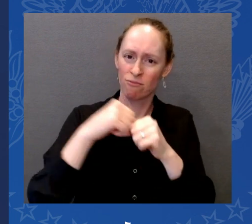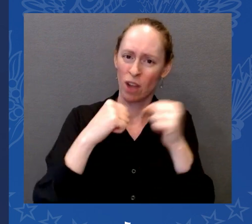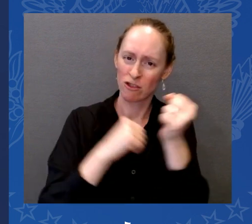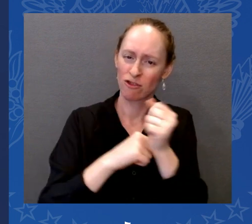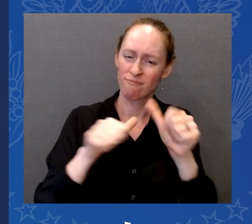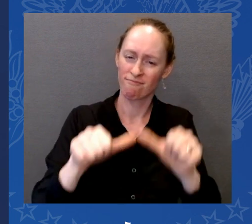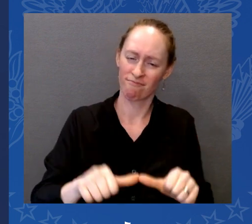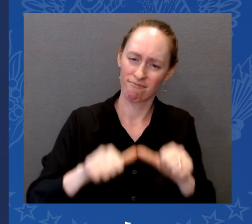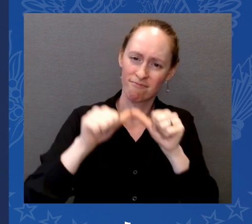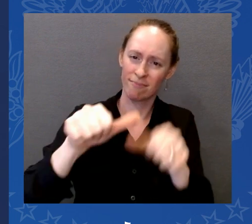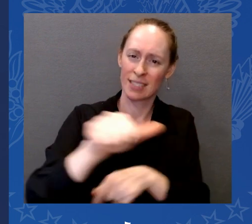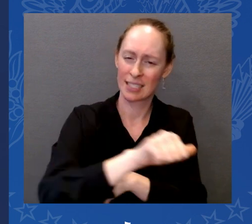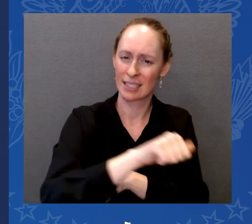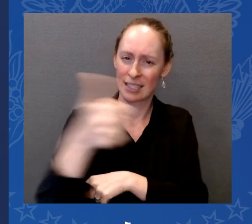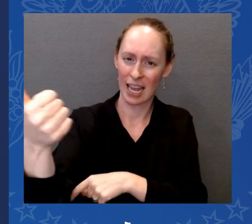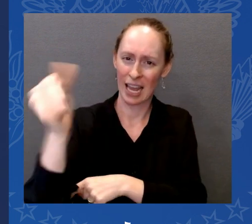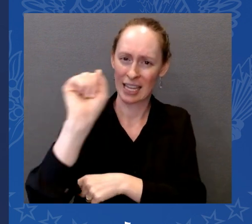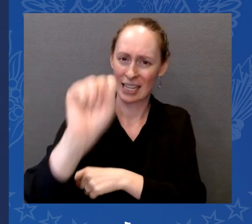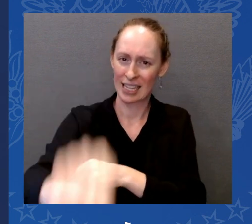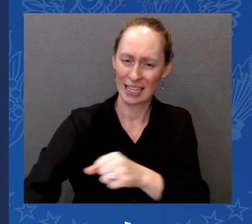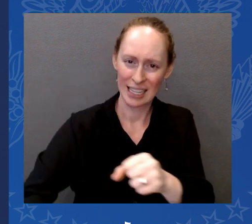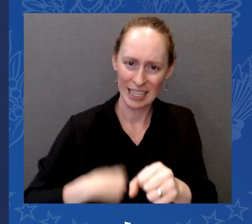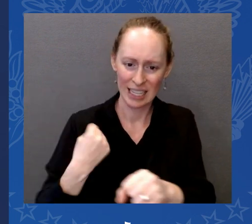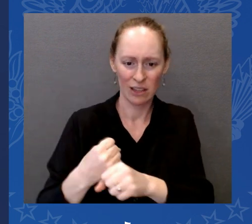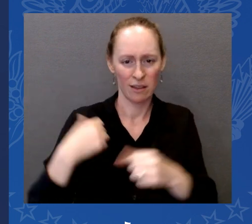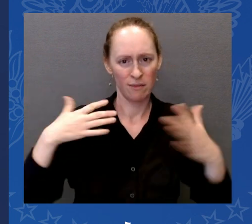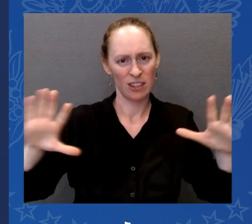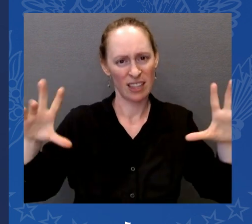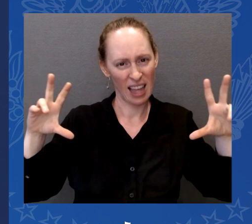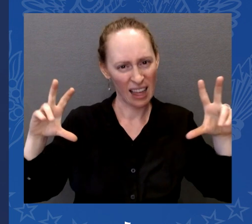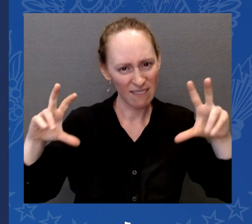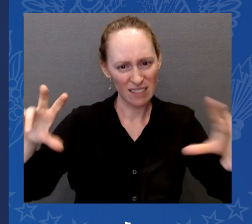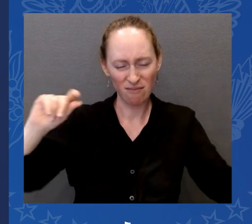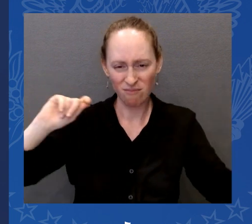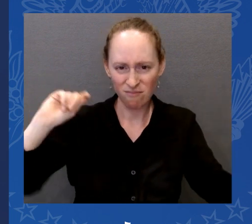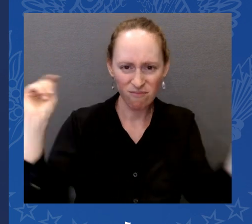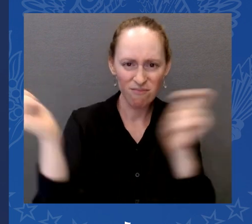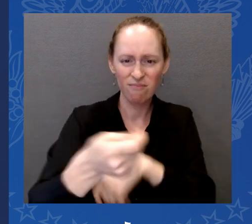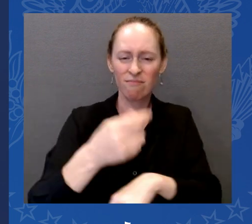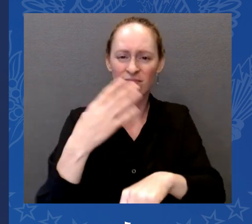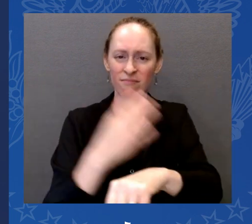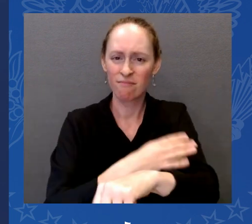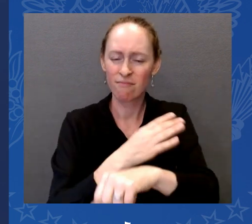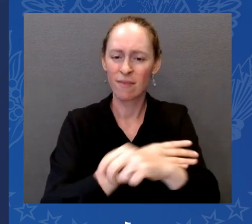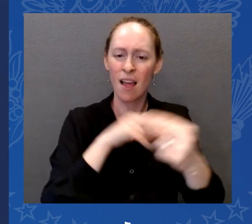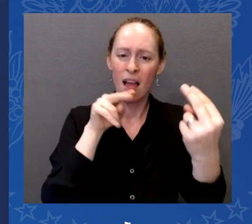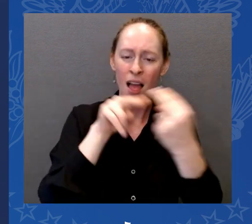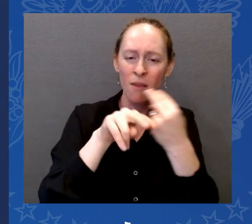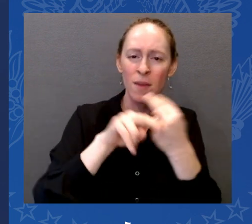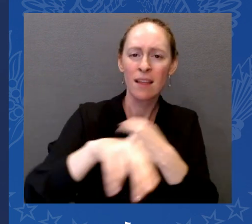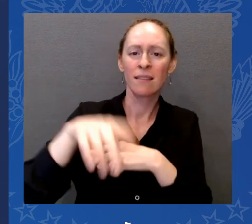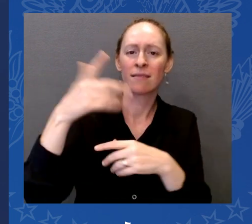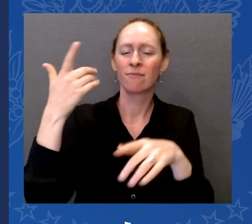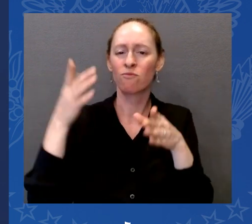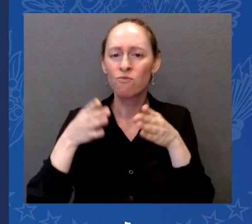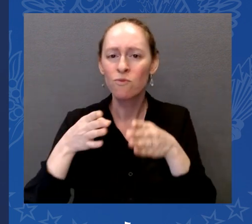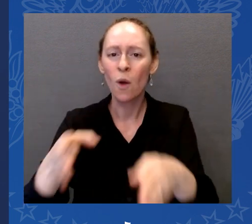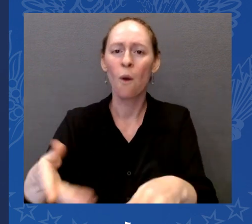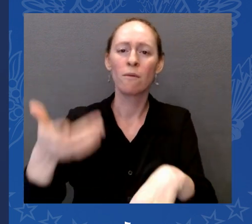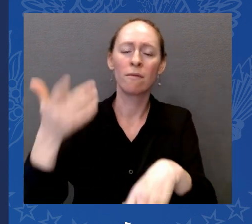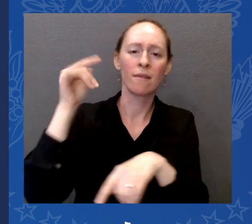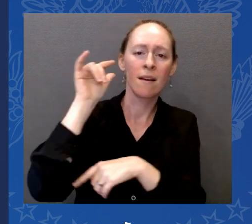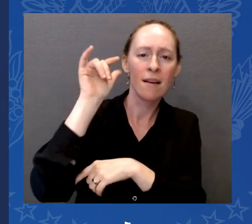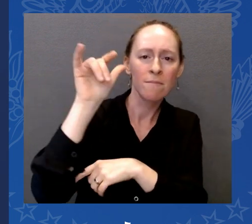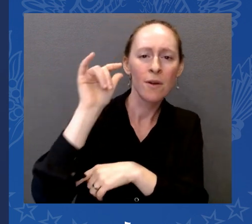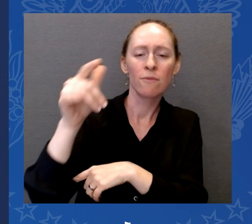highways, bridges, railroads, ports, airports, water systems, high-speed internet. And the American people are seeing the benefits of this economy